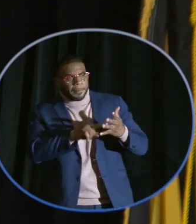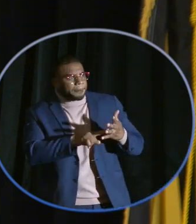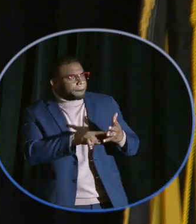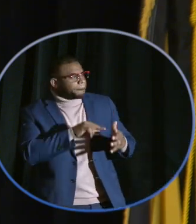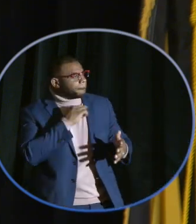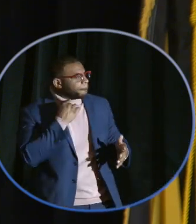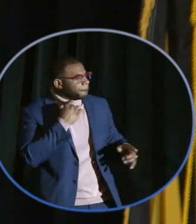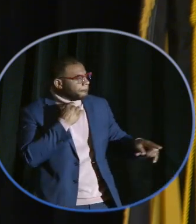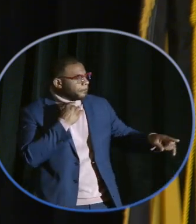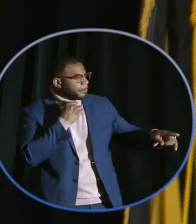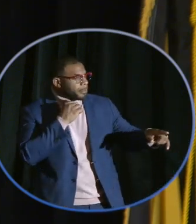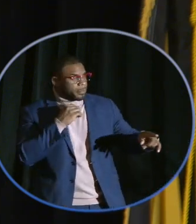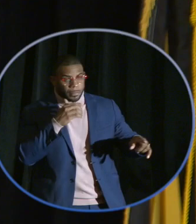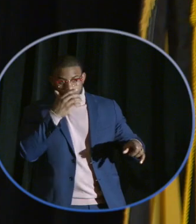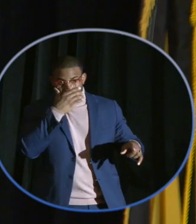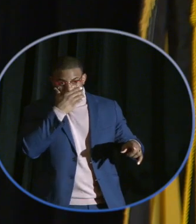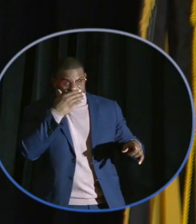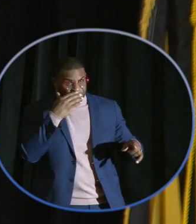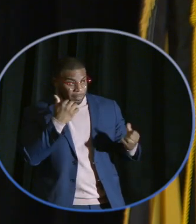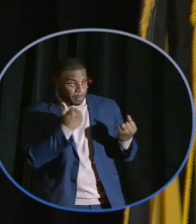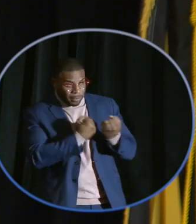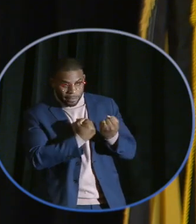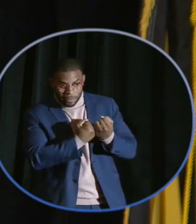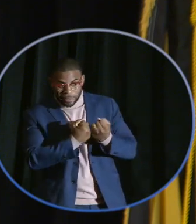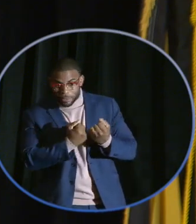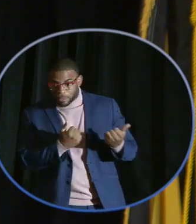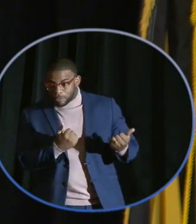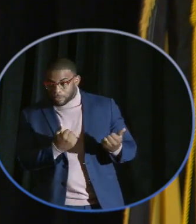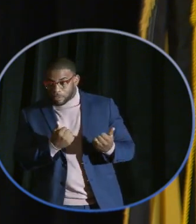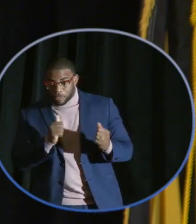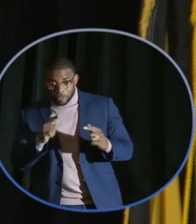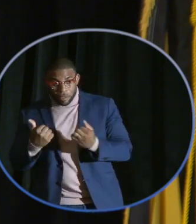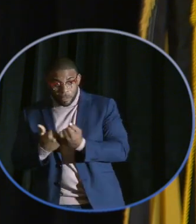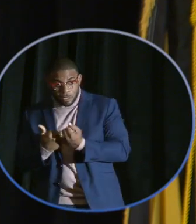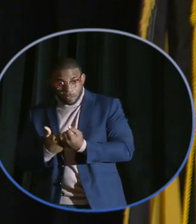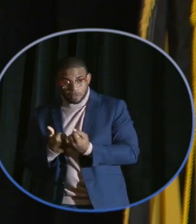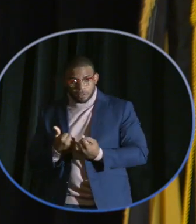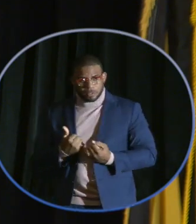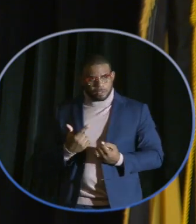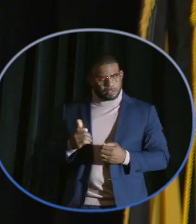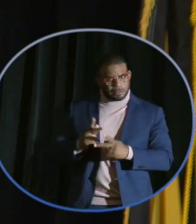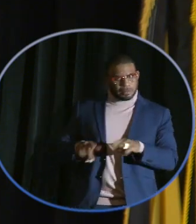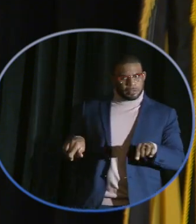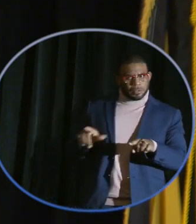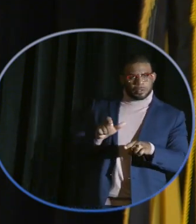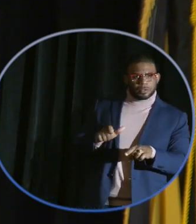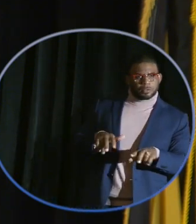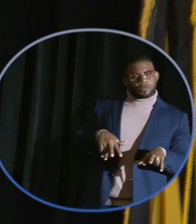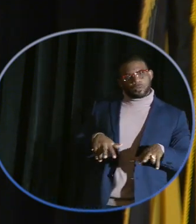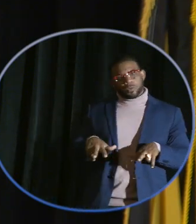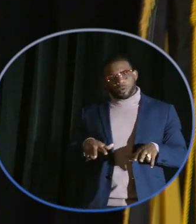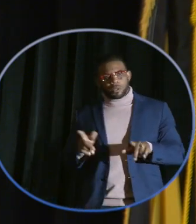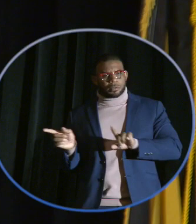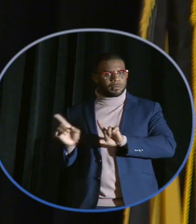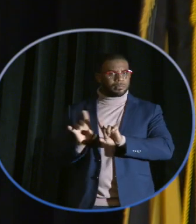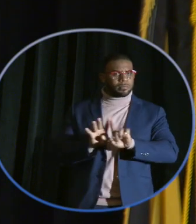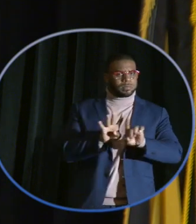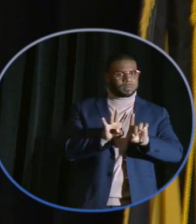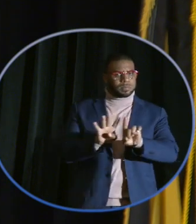clergy were allies. They were the people who were walking with